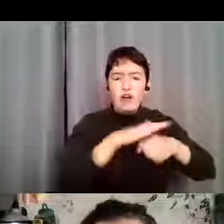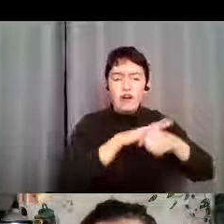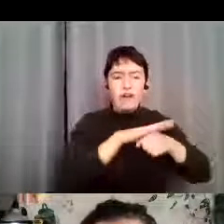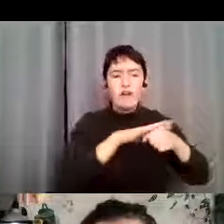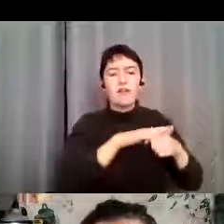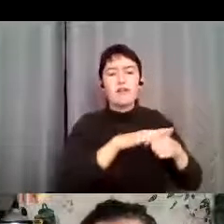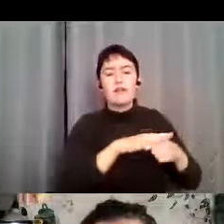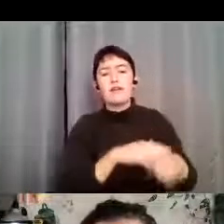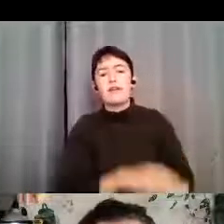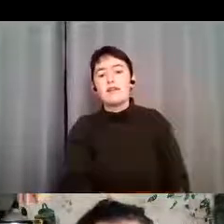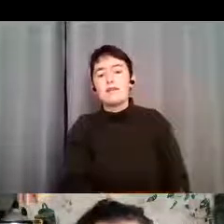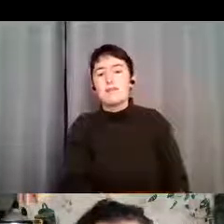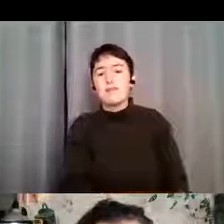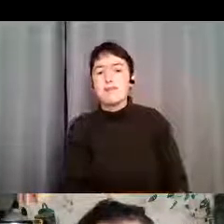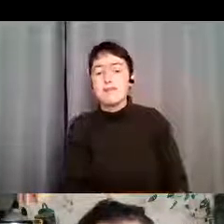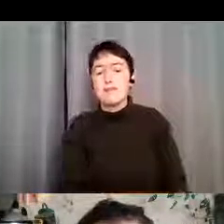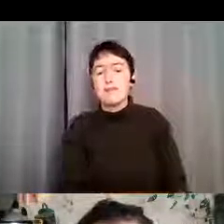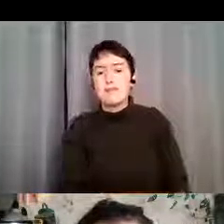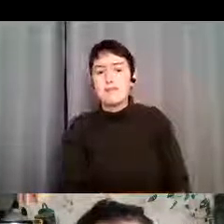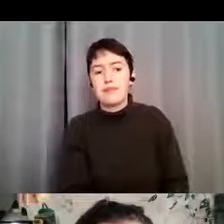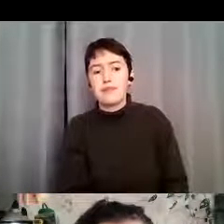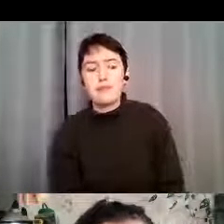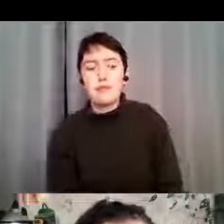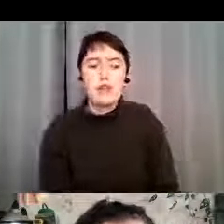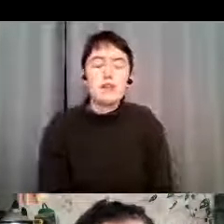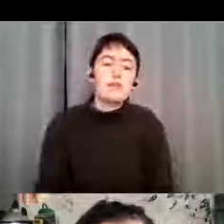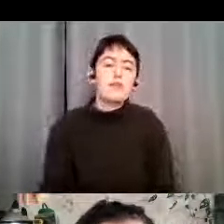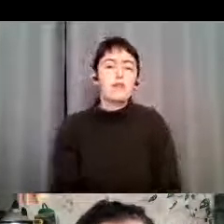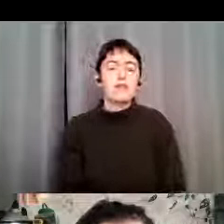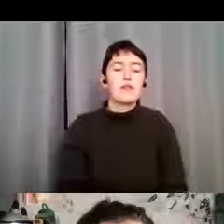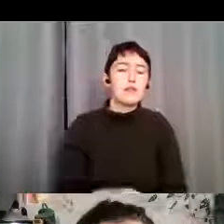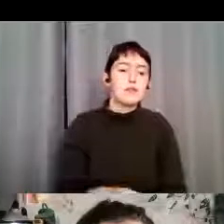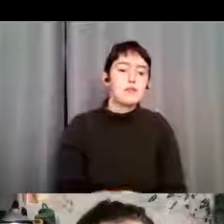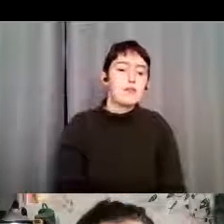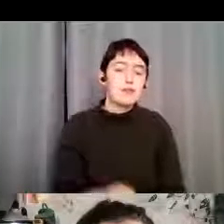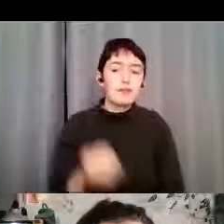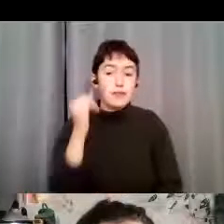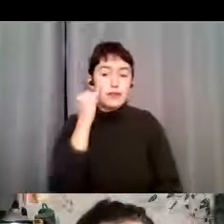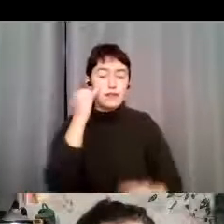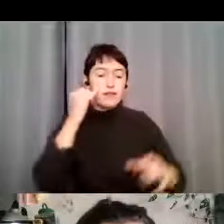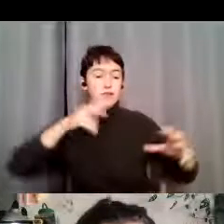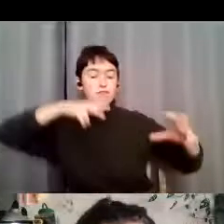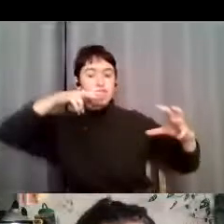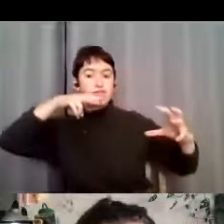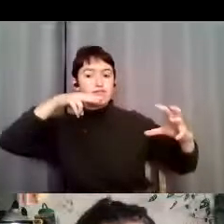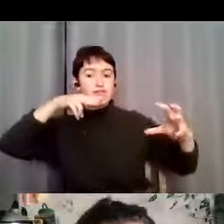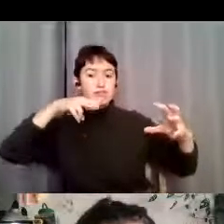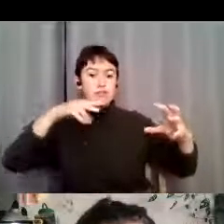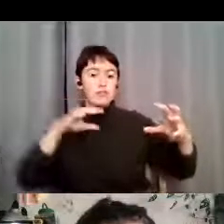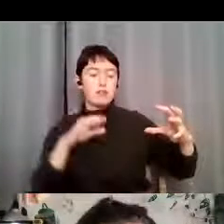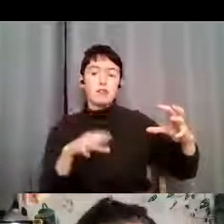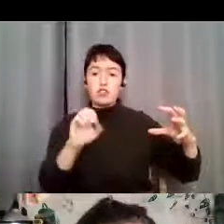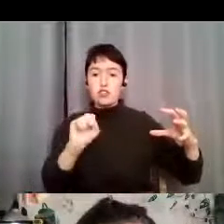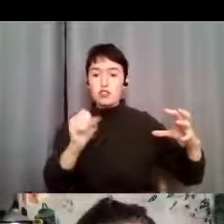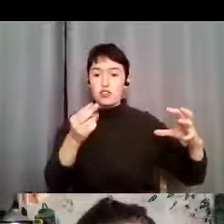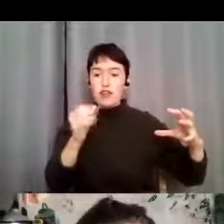by. And so if you were up above the surface of the moon, you would see a scene like this, and the shadows would be coming, going, and